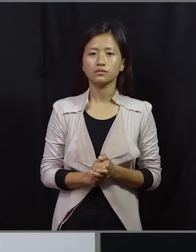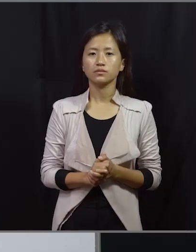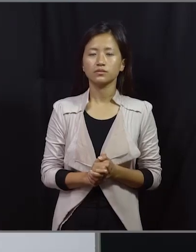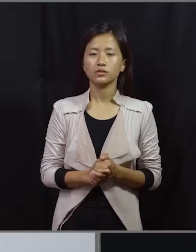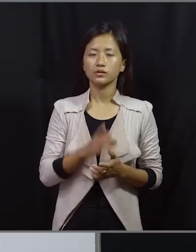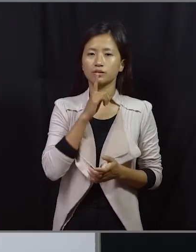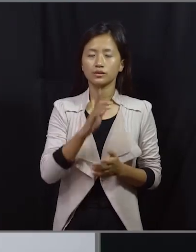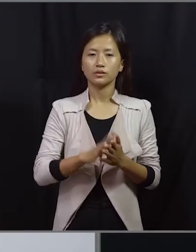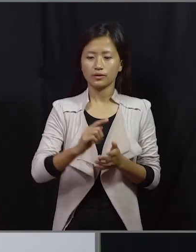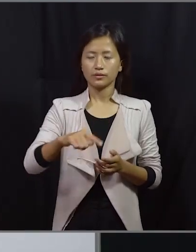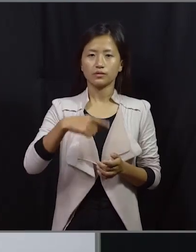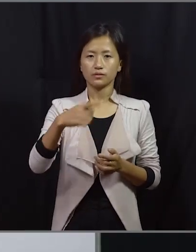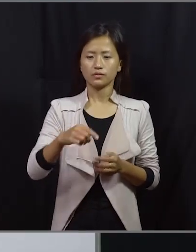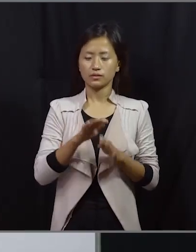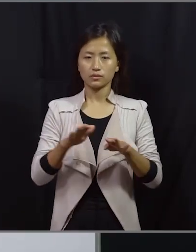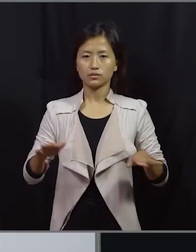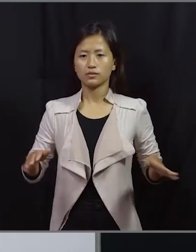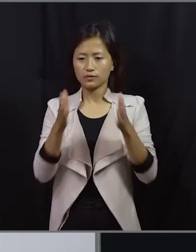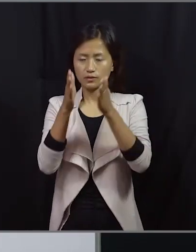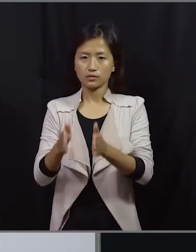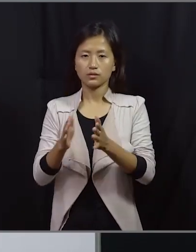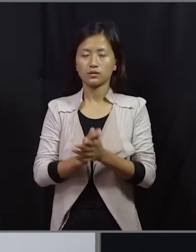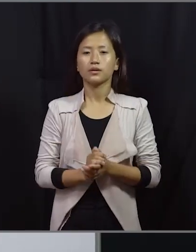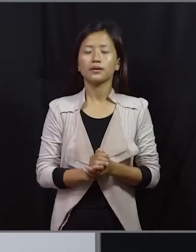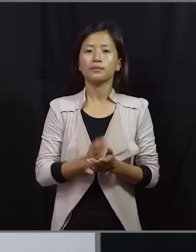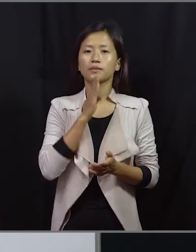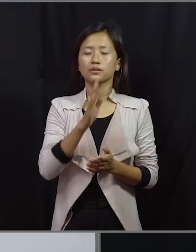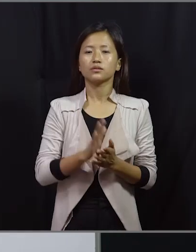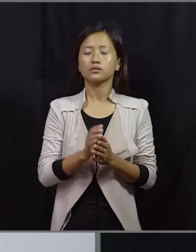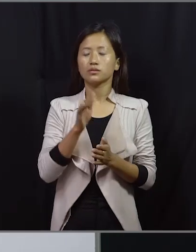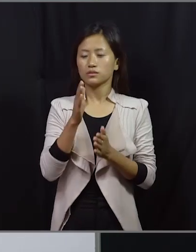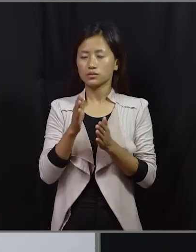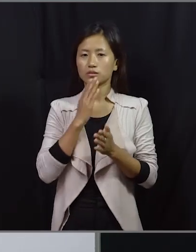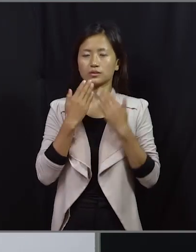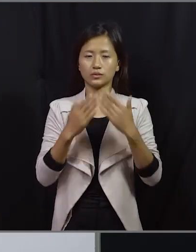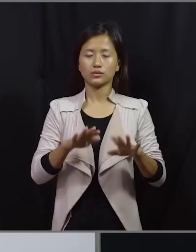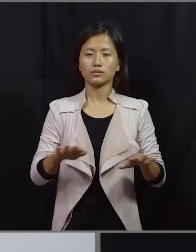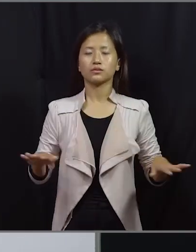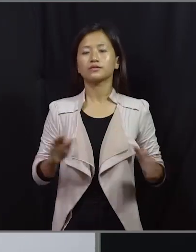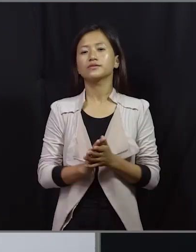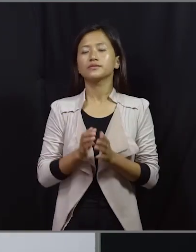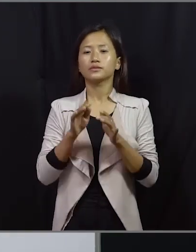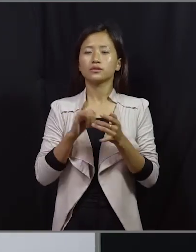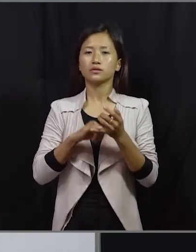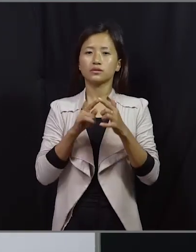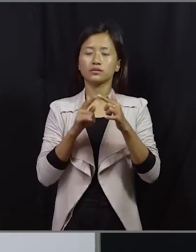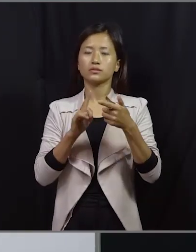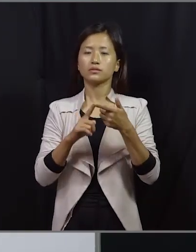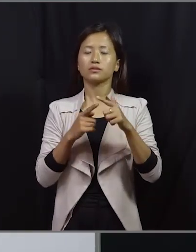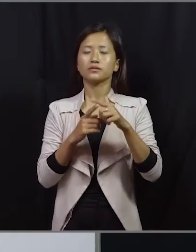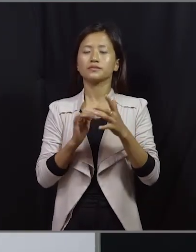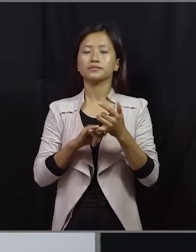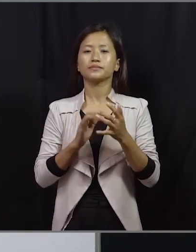I am sure that every student of this set will also be a student in this set also, right? We count them here also. So all